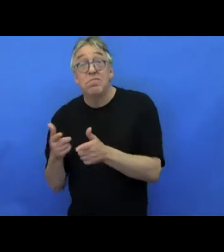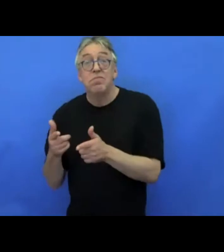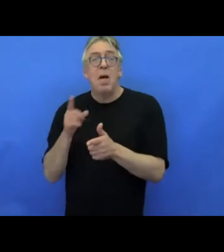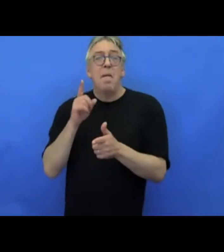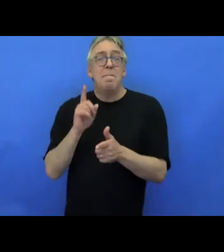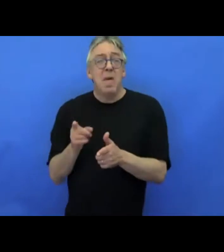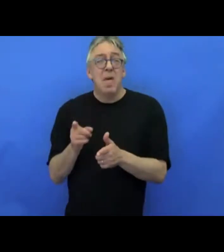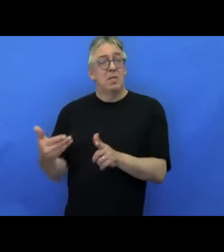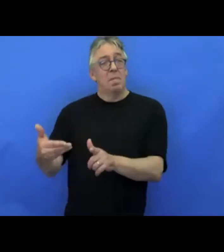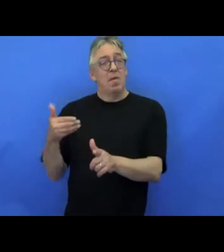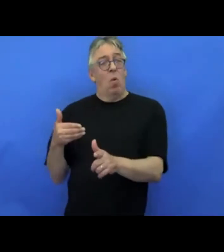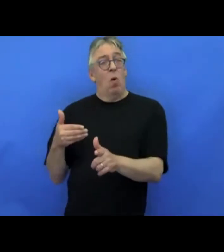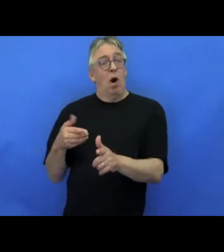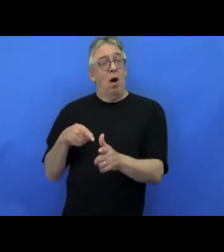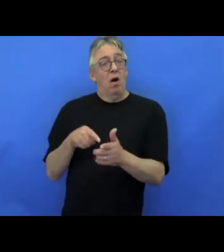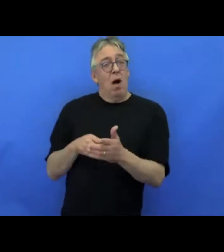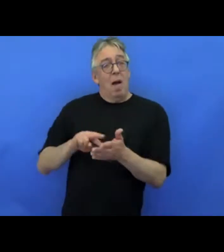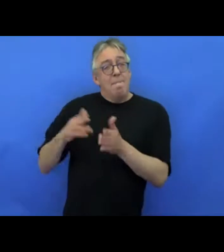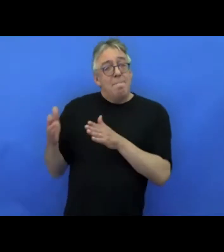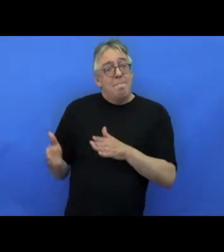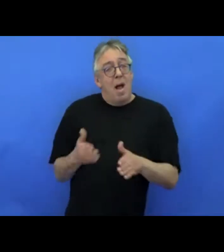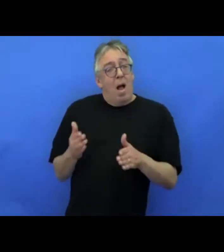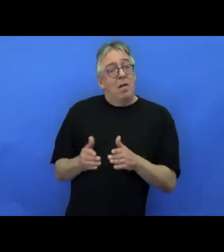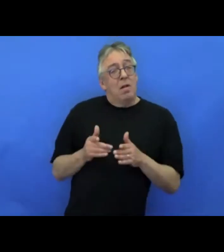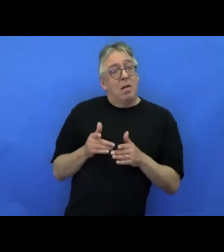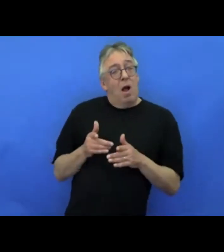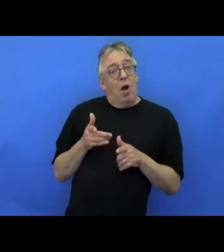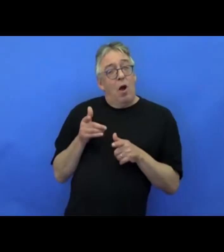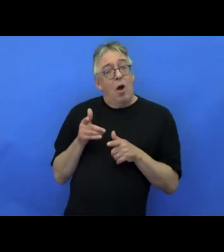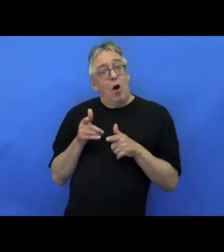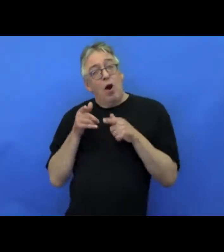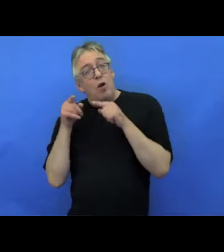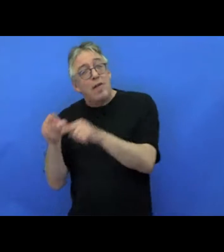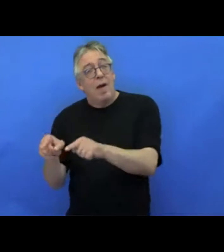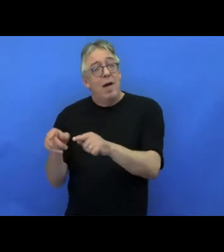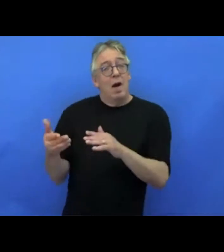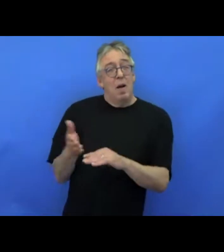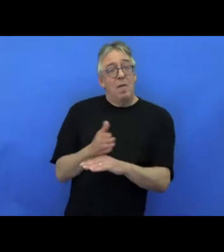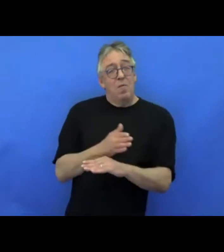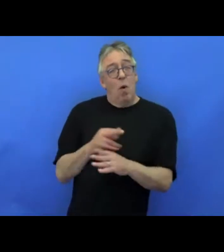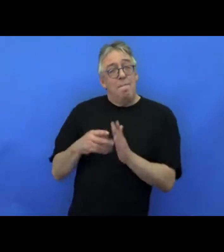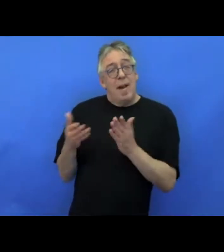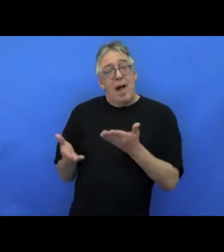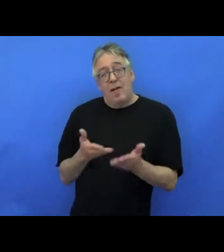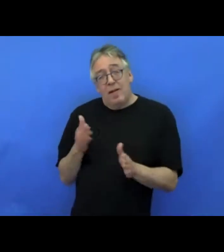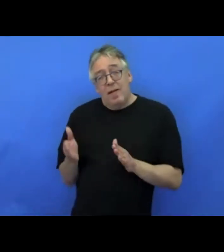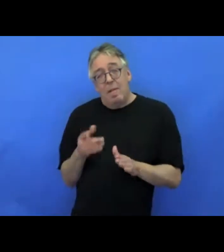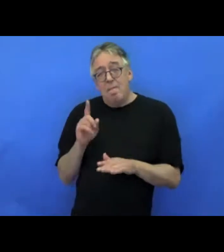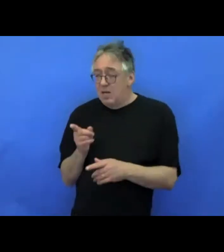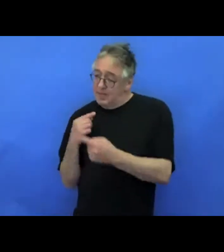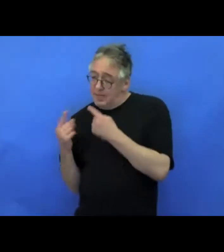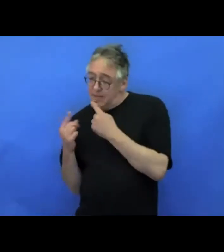making decisions and in setting the plans and the development.